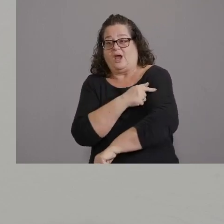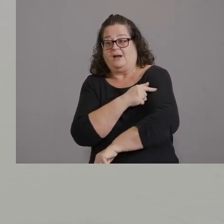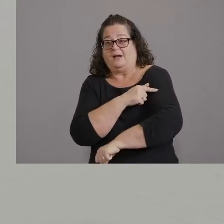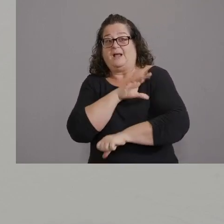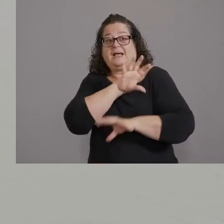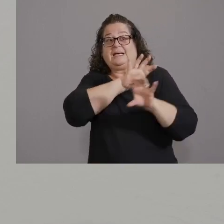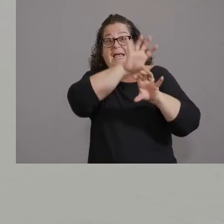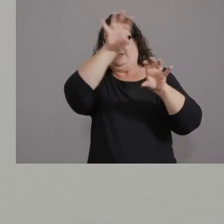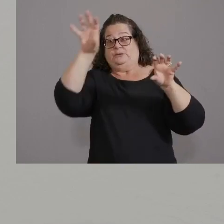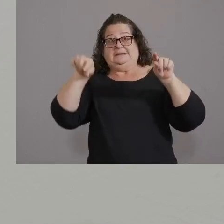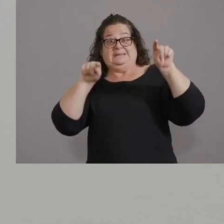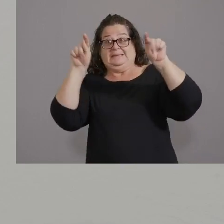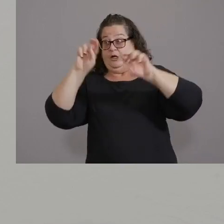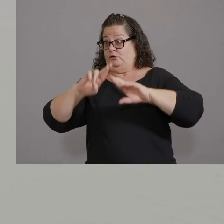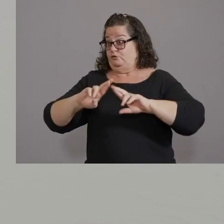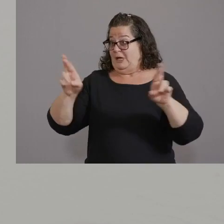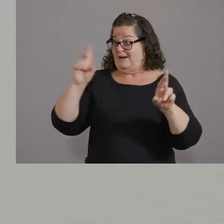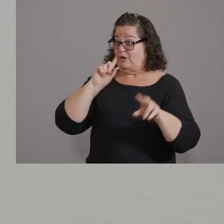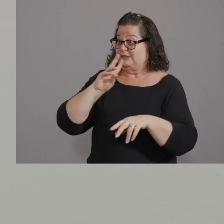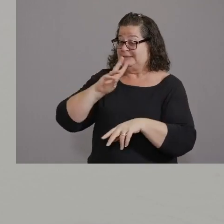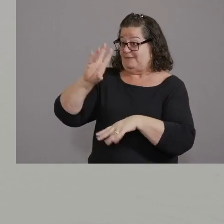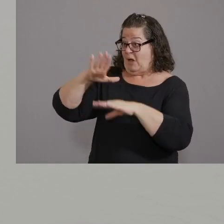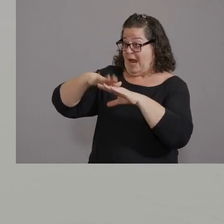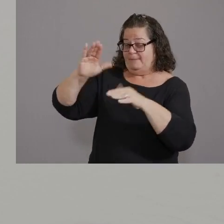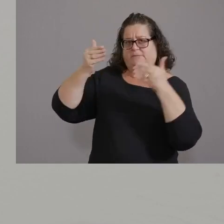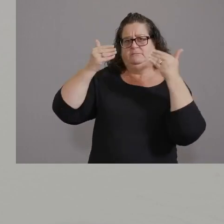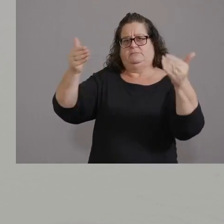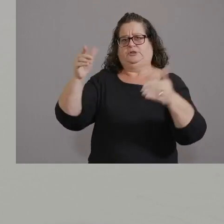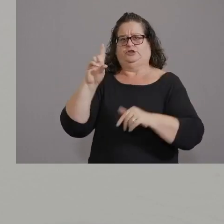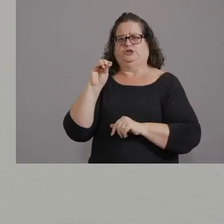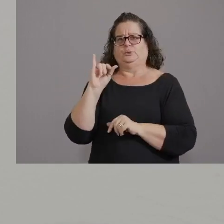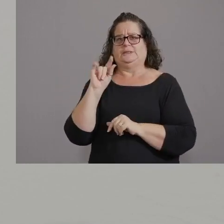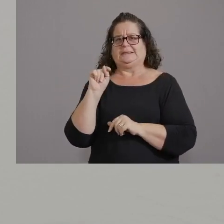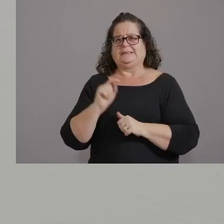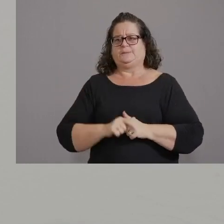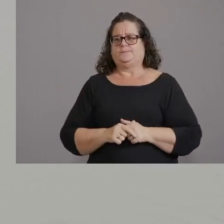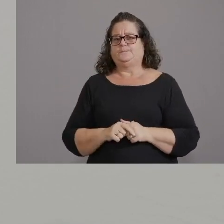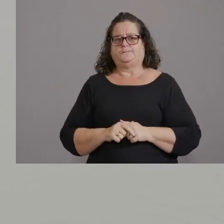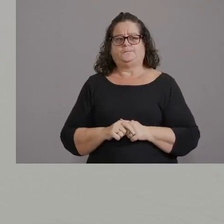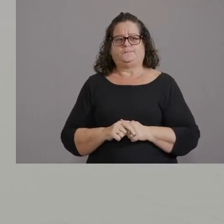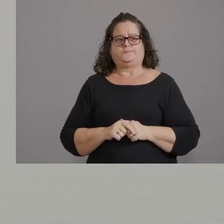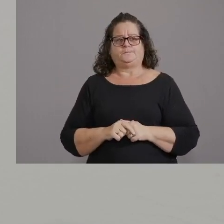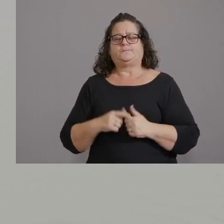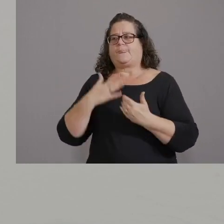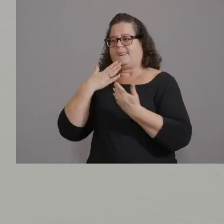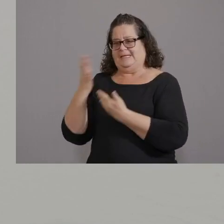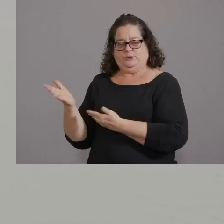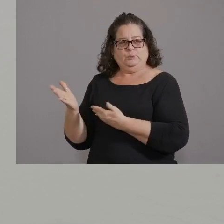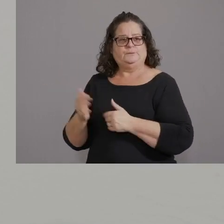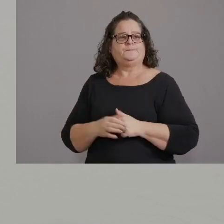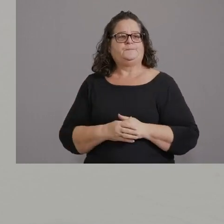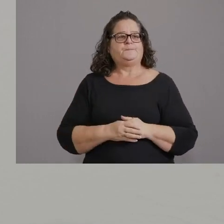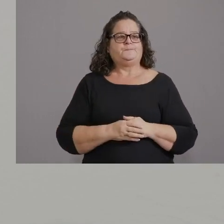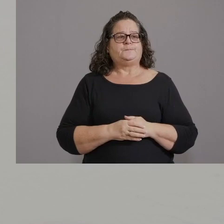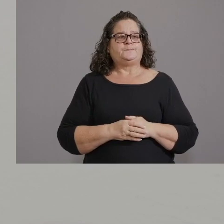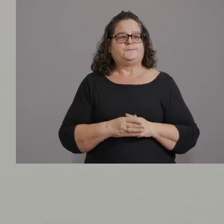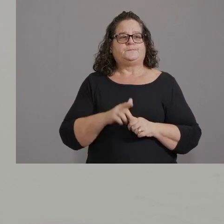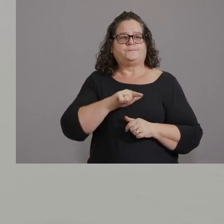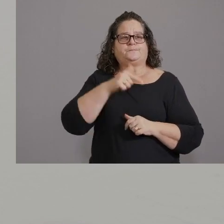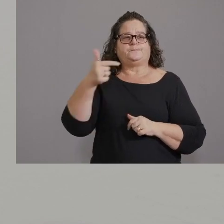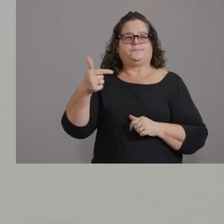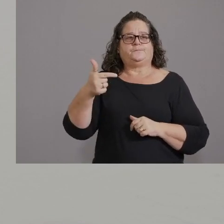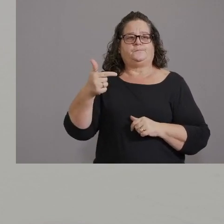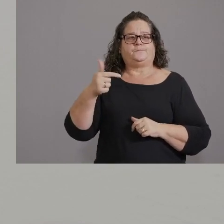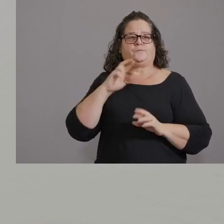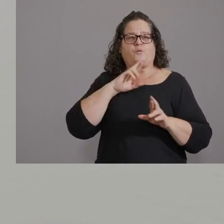those individuals. Thank you. Okay, Ricky Vasquez, I'm unmuting you. Hi, Ricky.